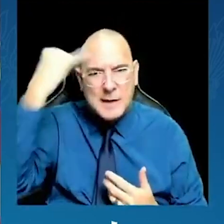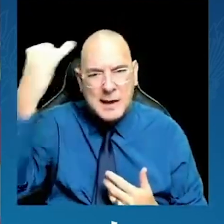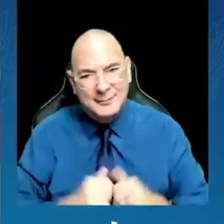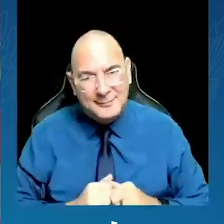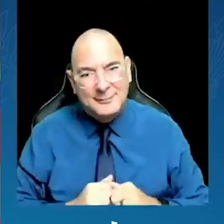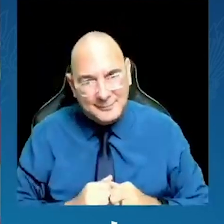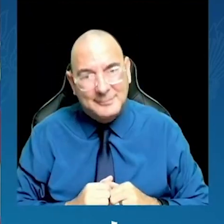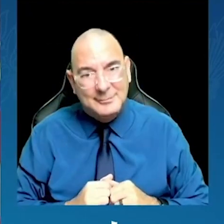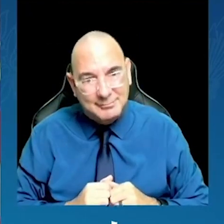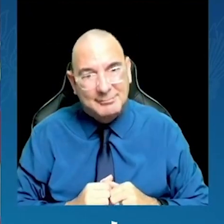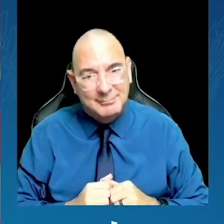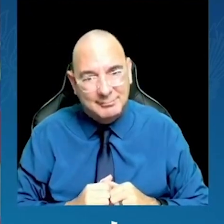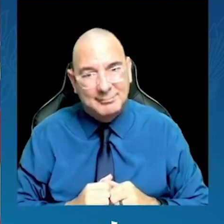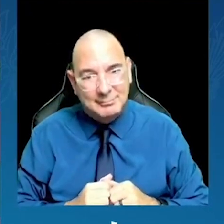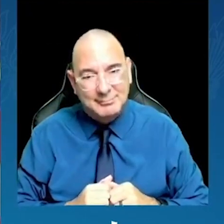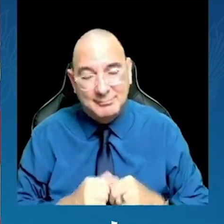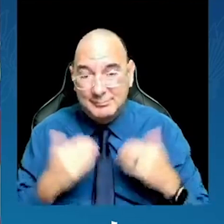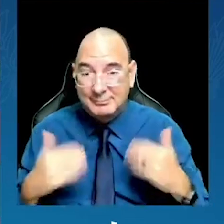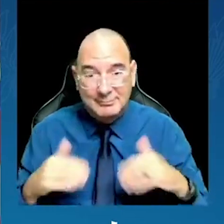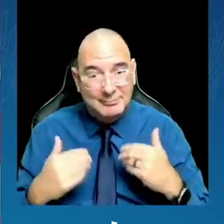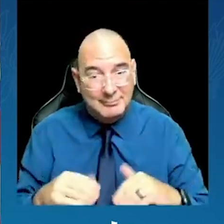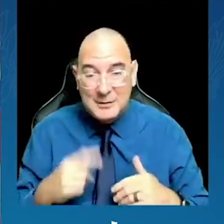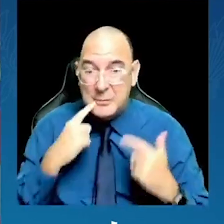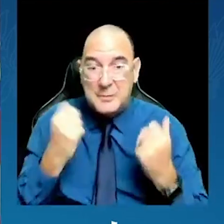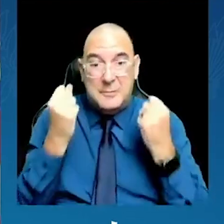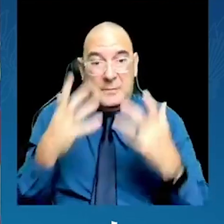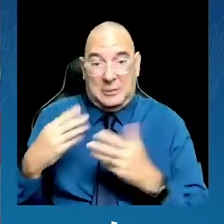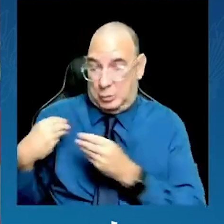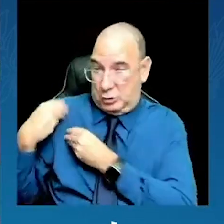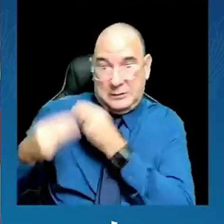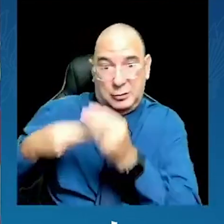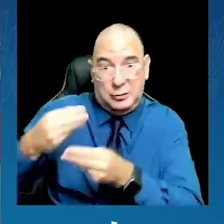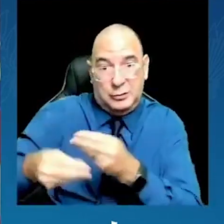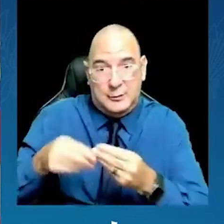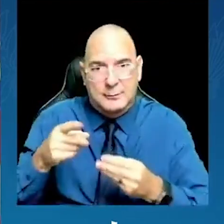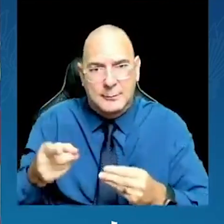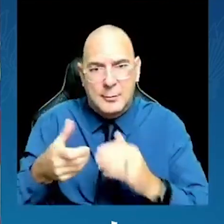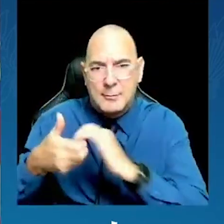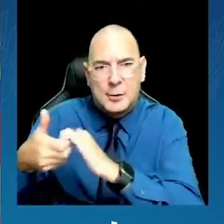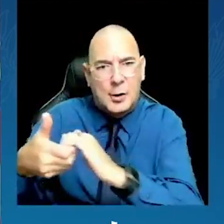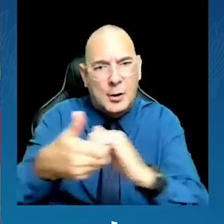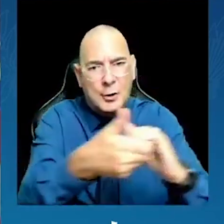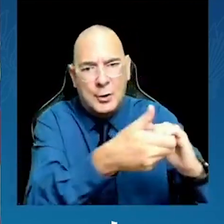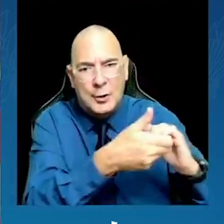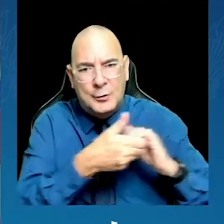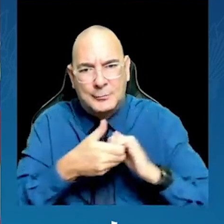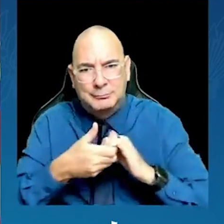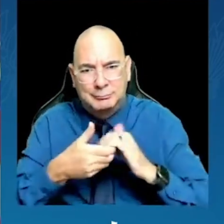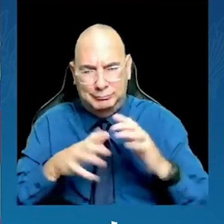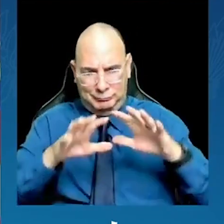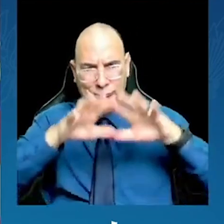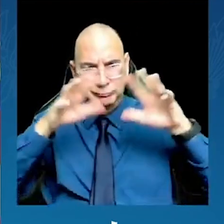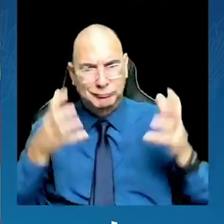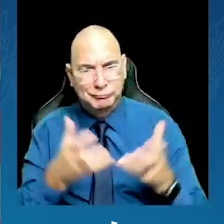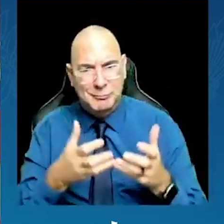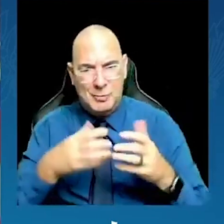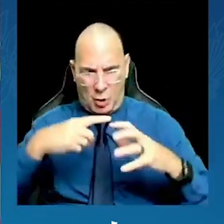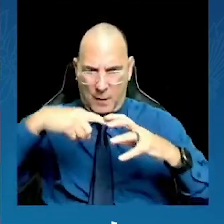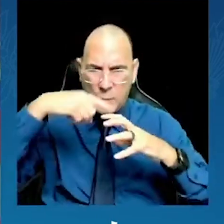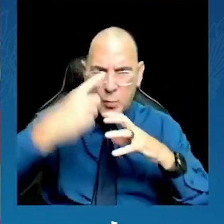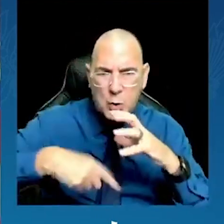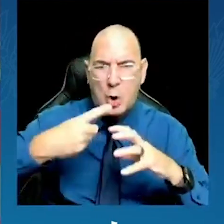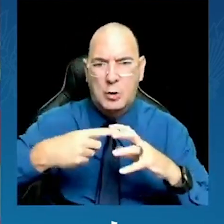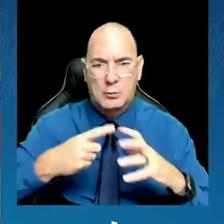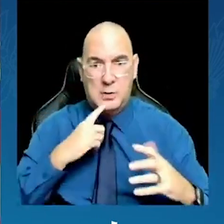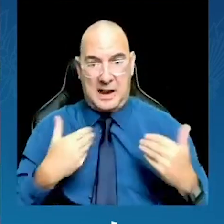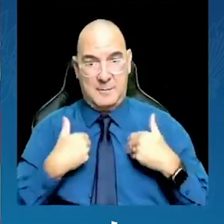For generations, with our allies and partners around the globe, America has led our world